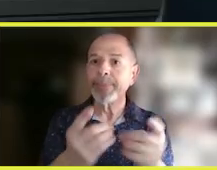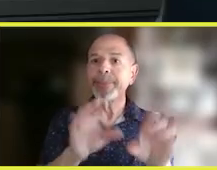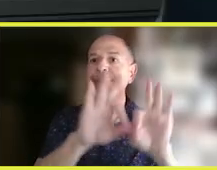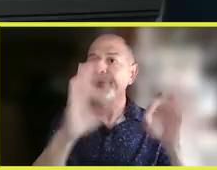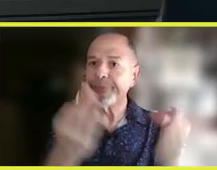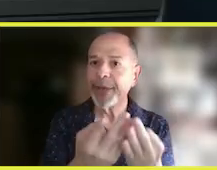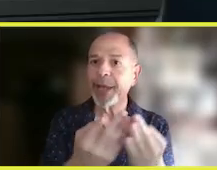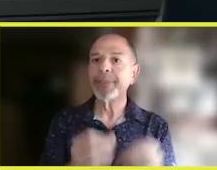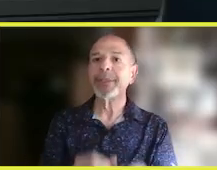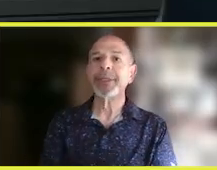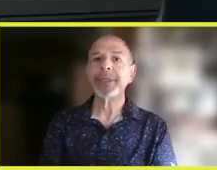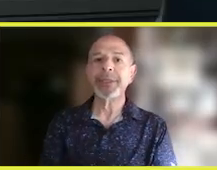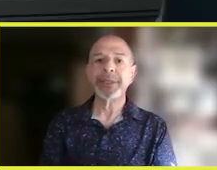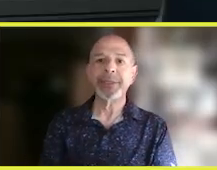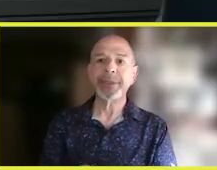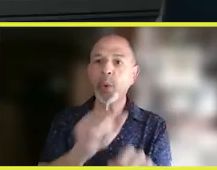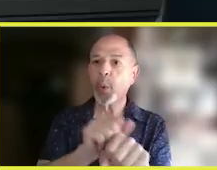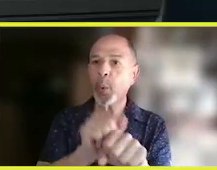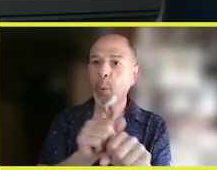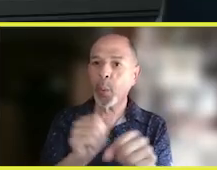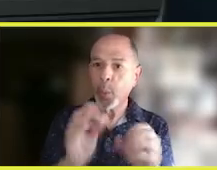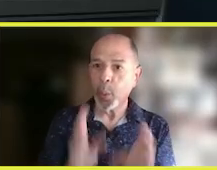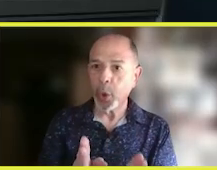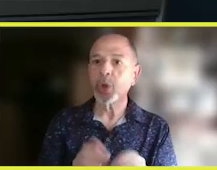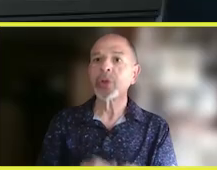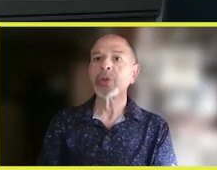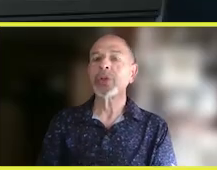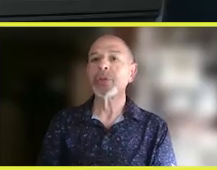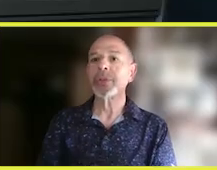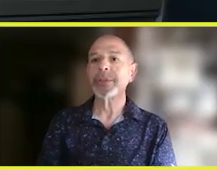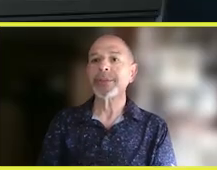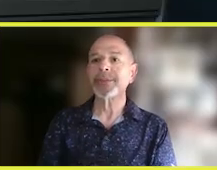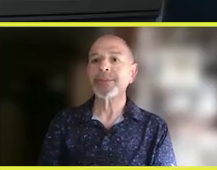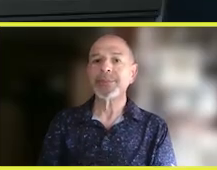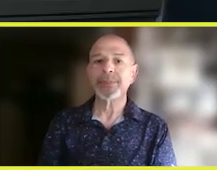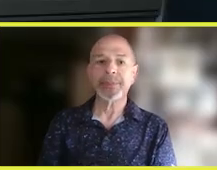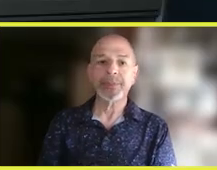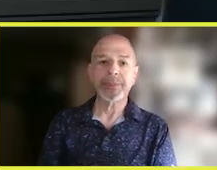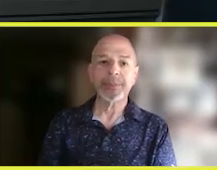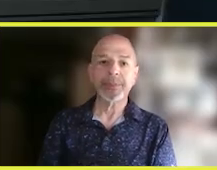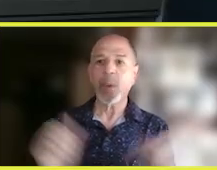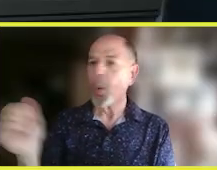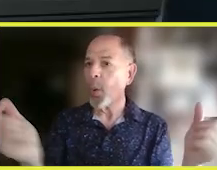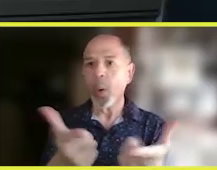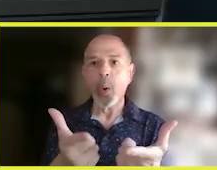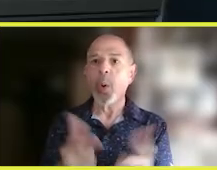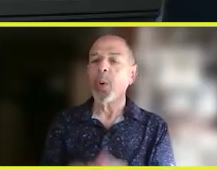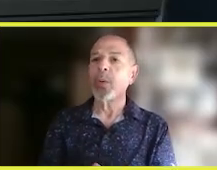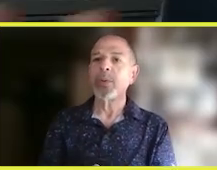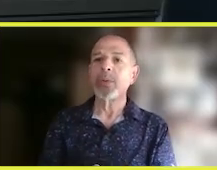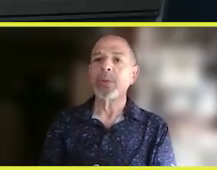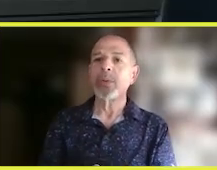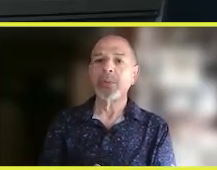and colleagues here at DDD, and really, all of BHDDH, and